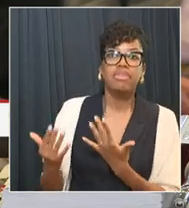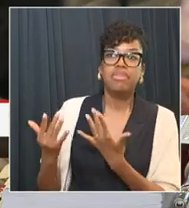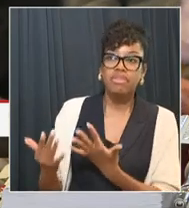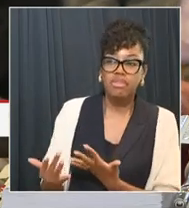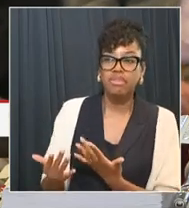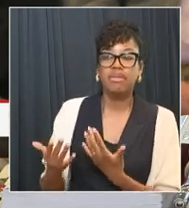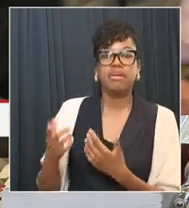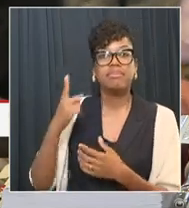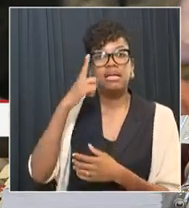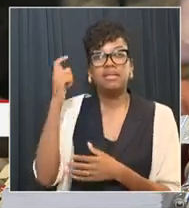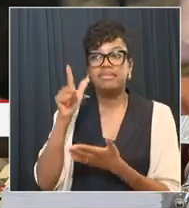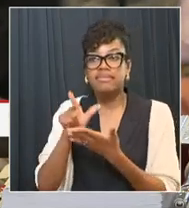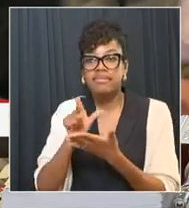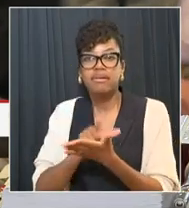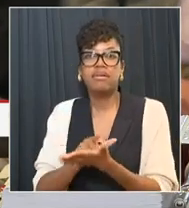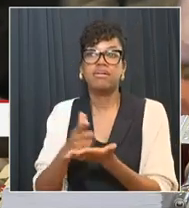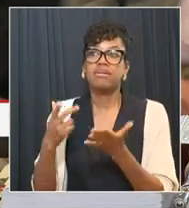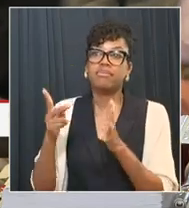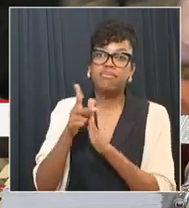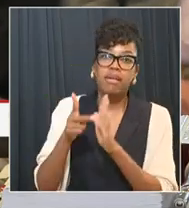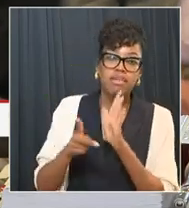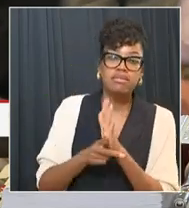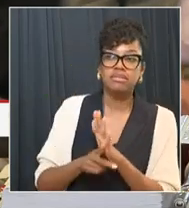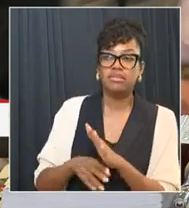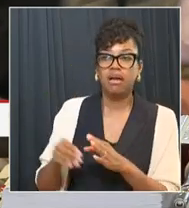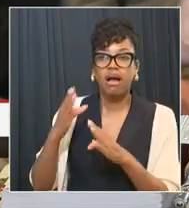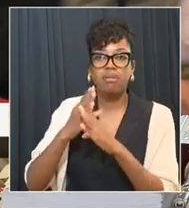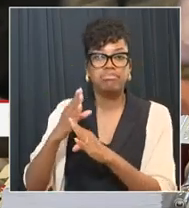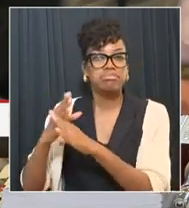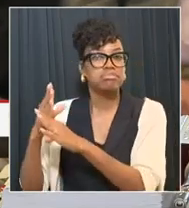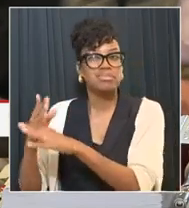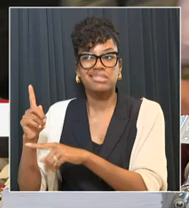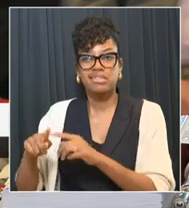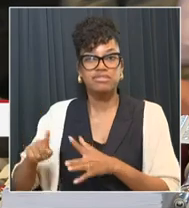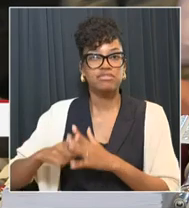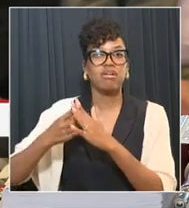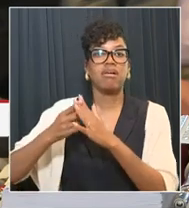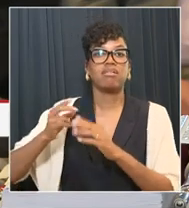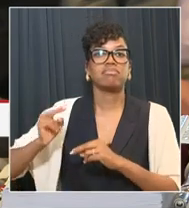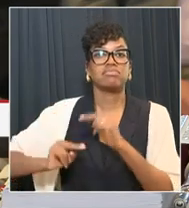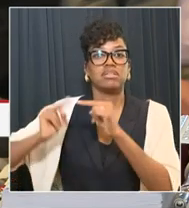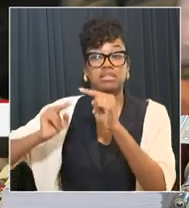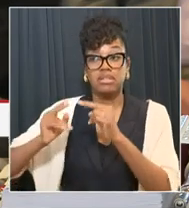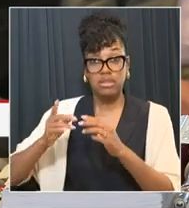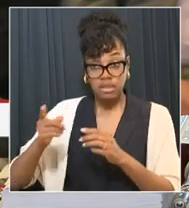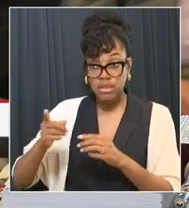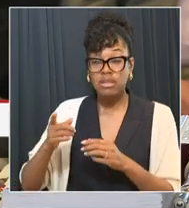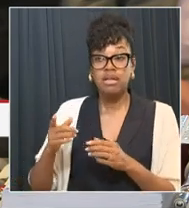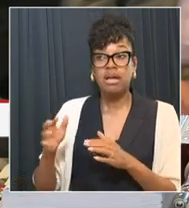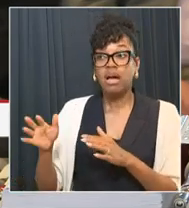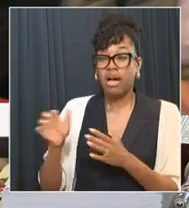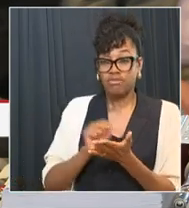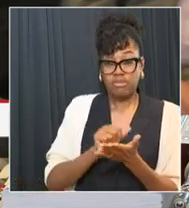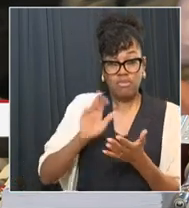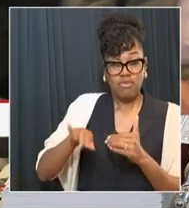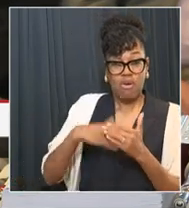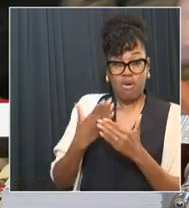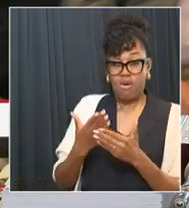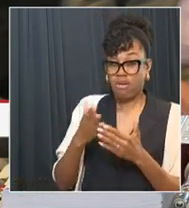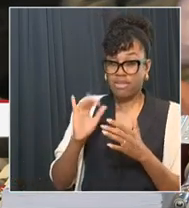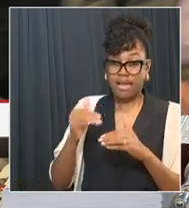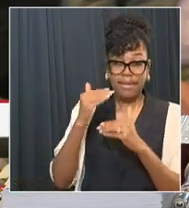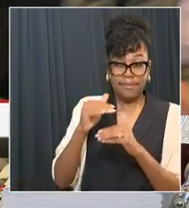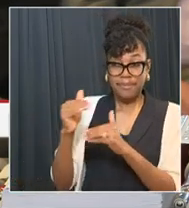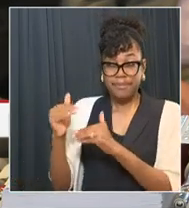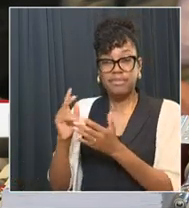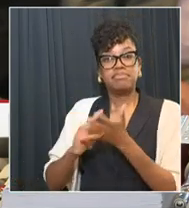the sooner we are able to get taxpayers and people on the tax rolls.